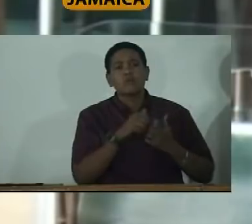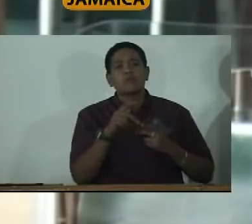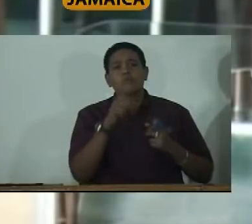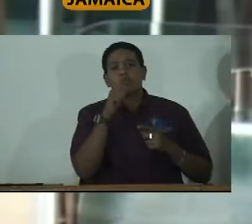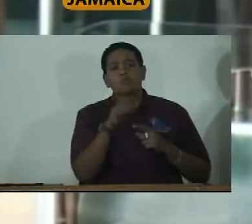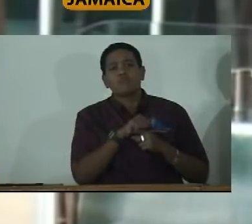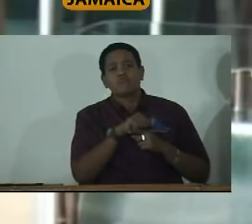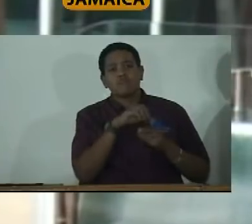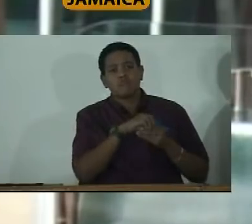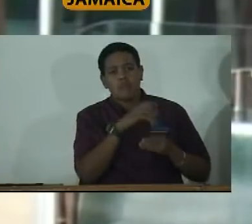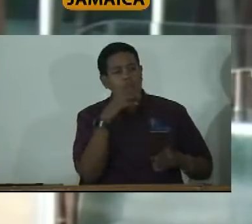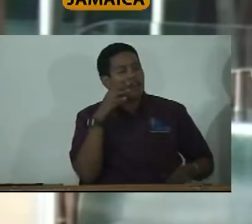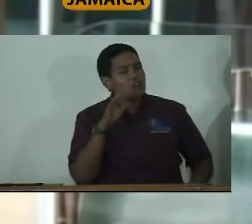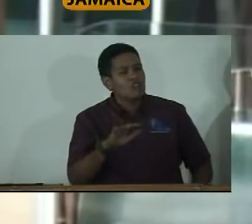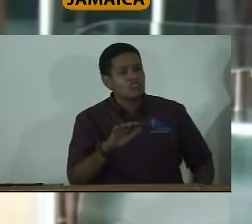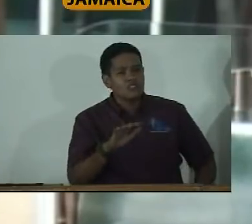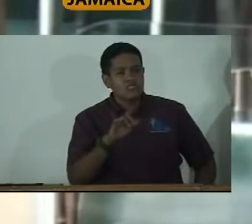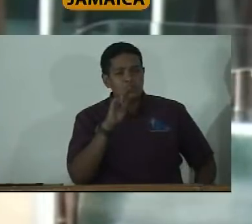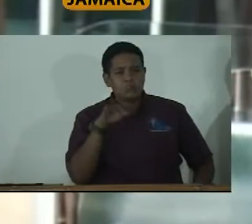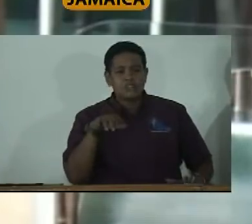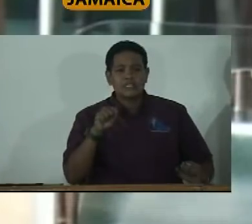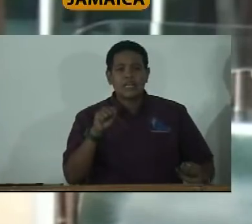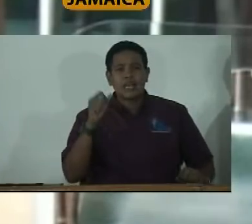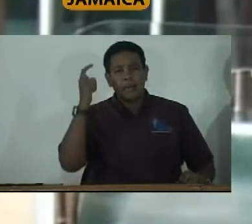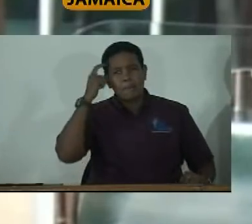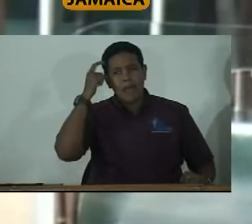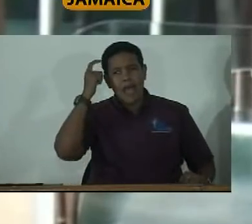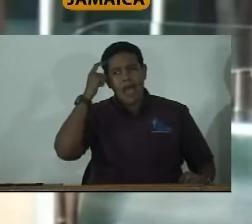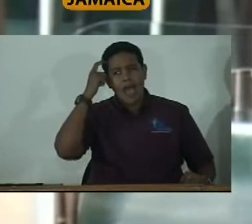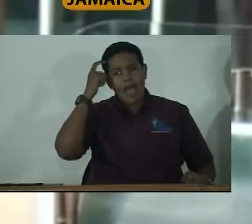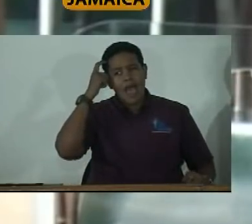practitioners. It is going to take a mindset